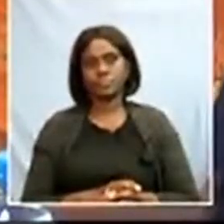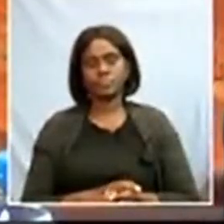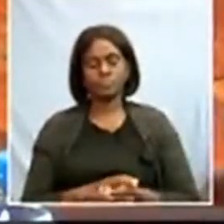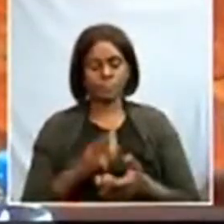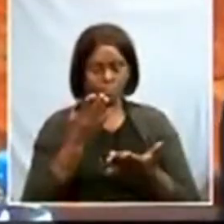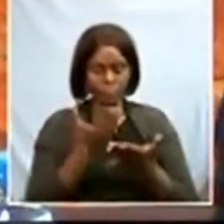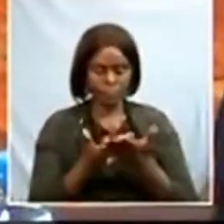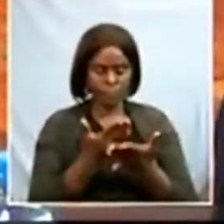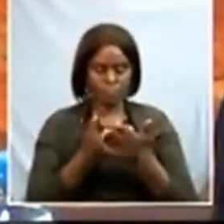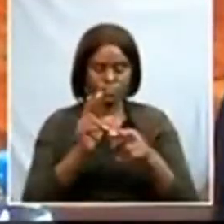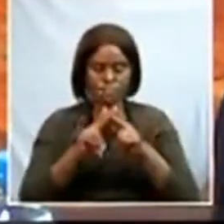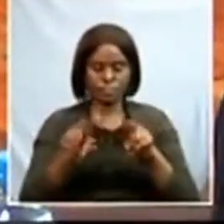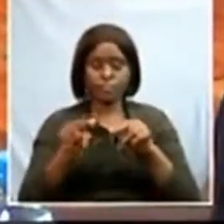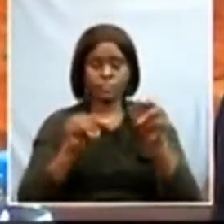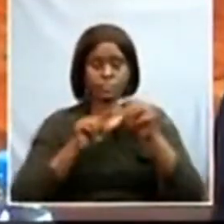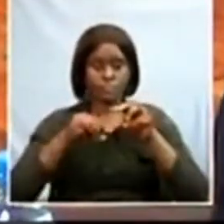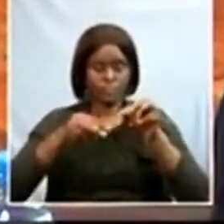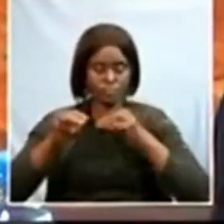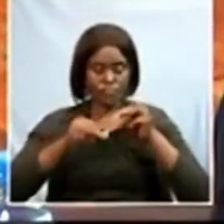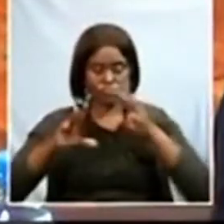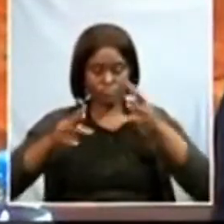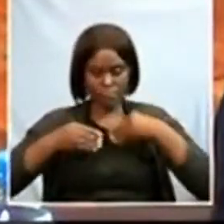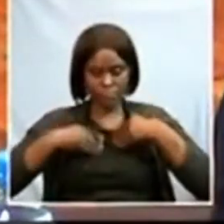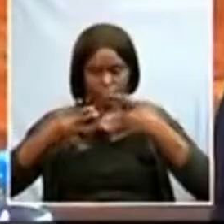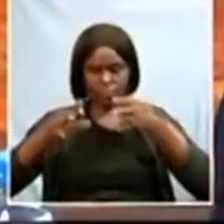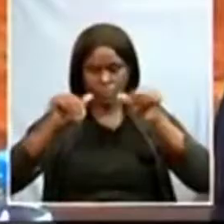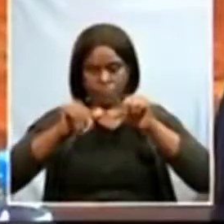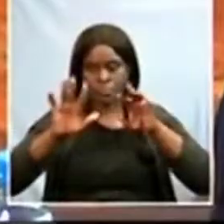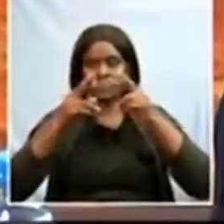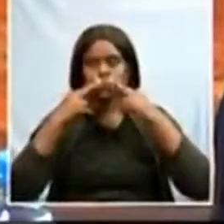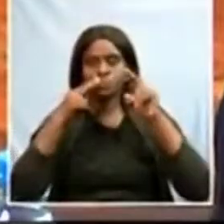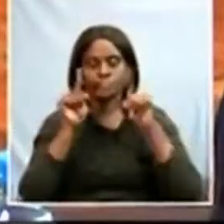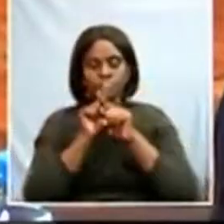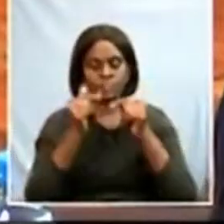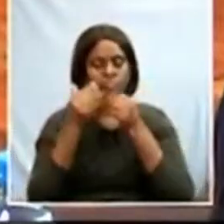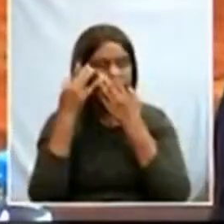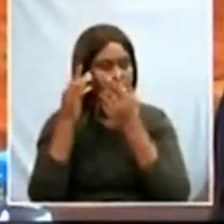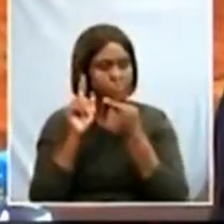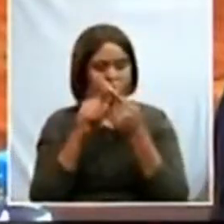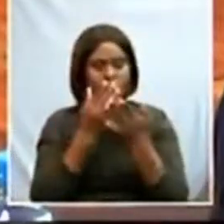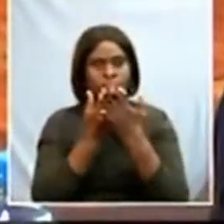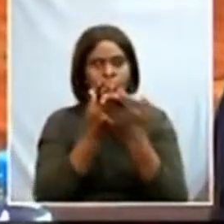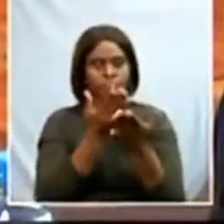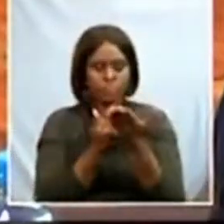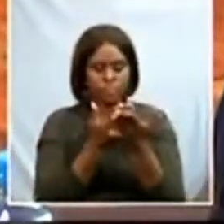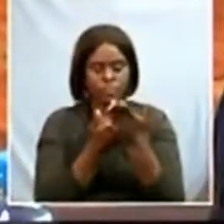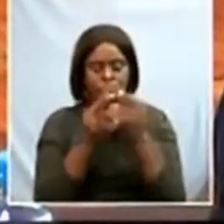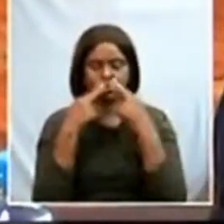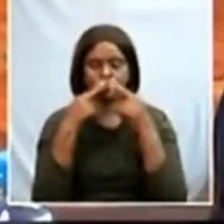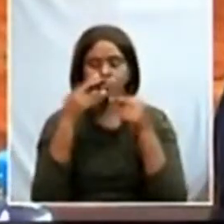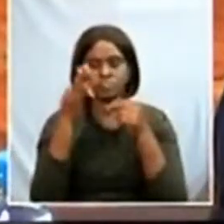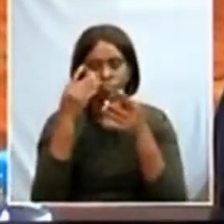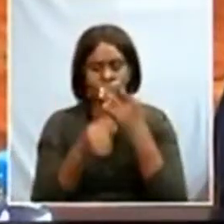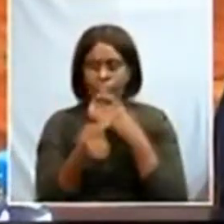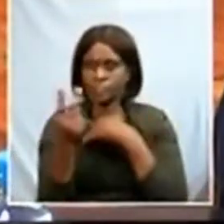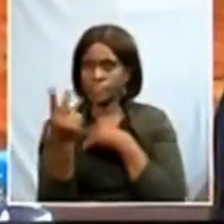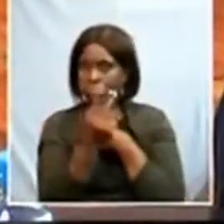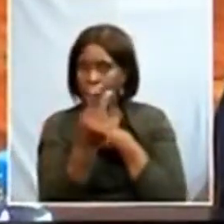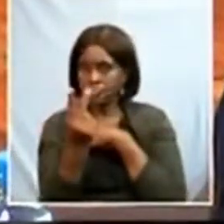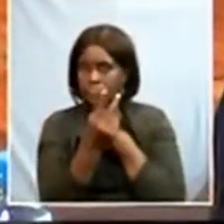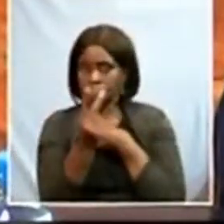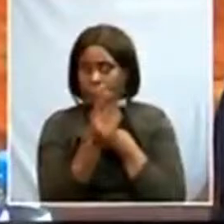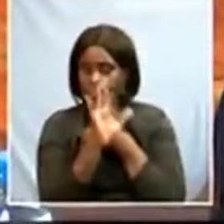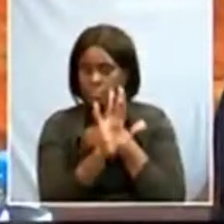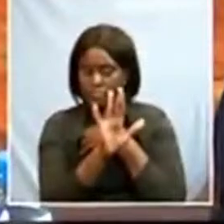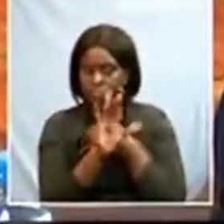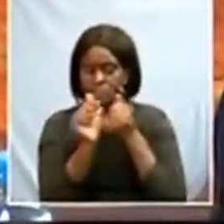Cause of query, Chair, that management acknowledges the auditor's findings and wish to submit that the cause of query was as a result of 2